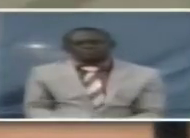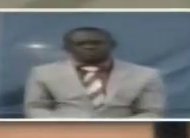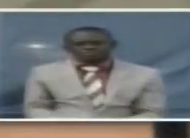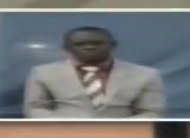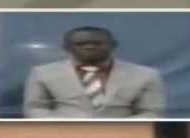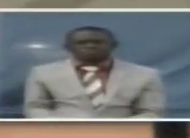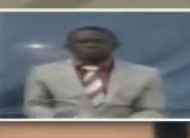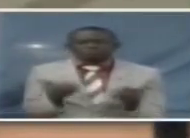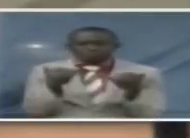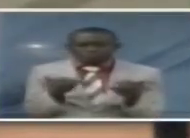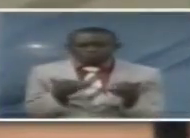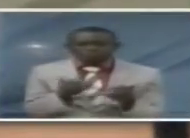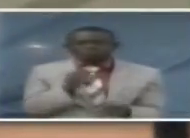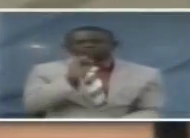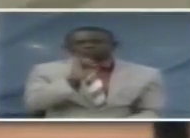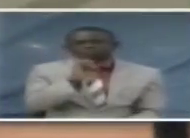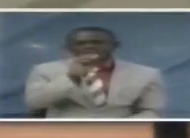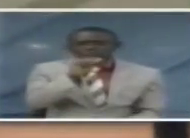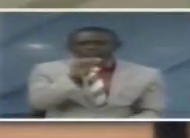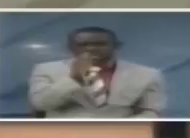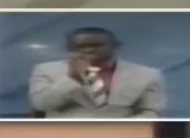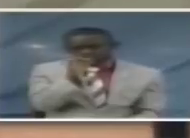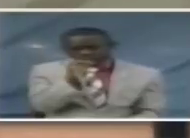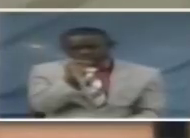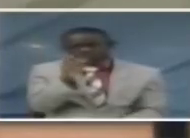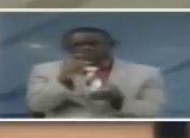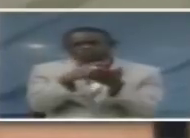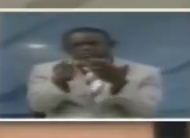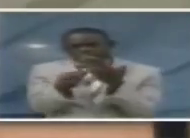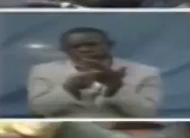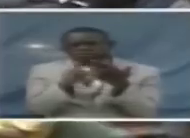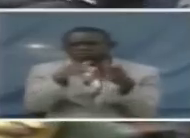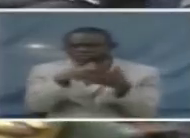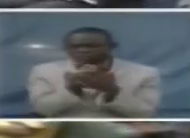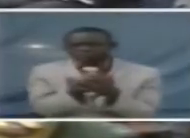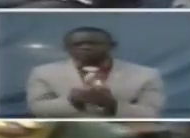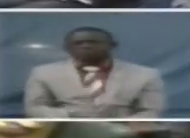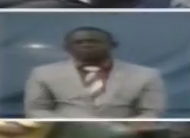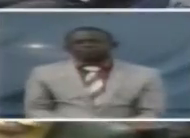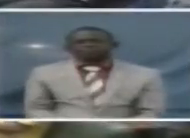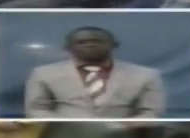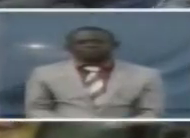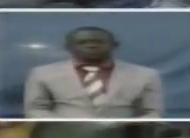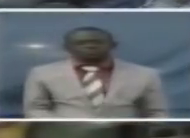Mr. Speaker, the International Monetary Fund Program.